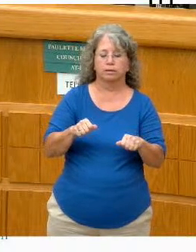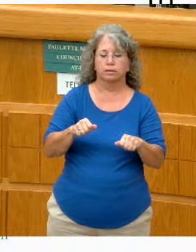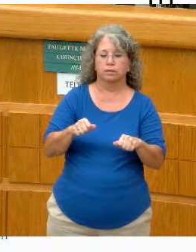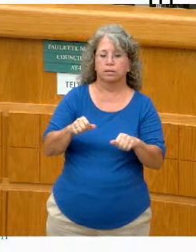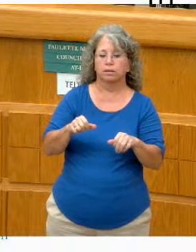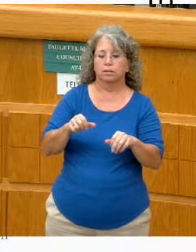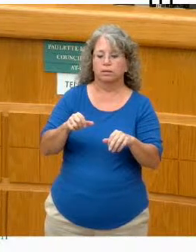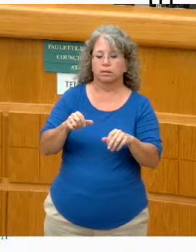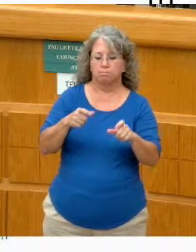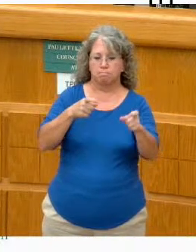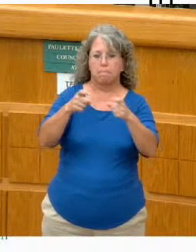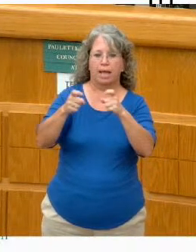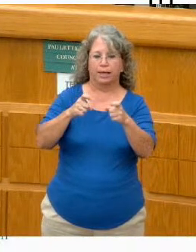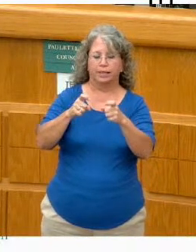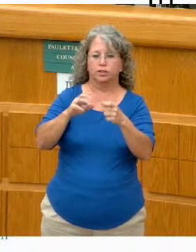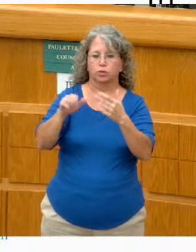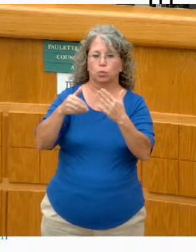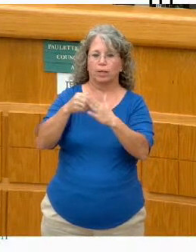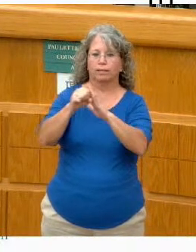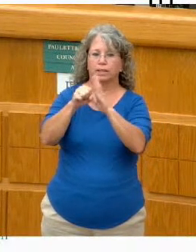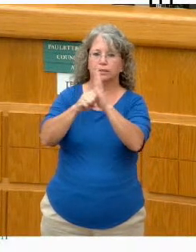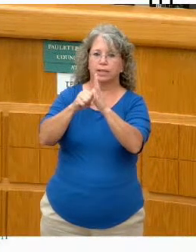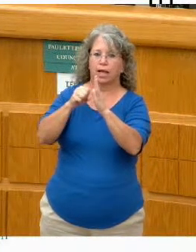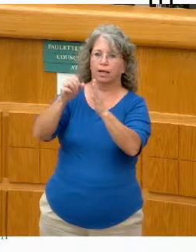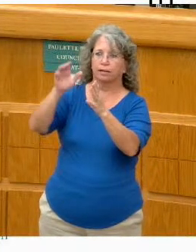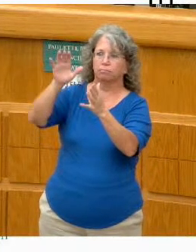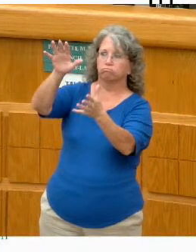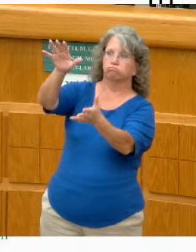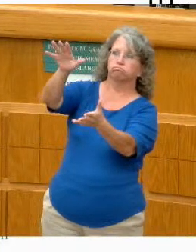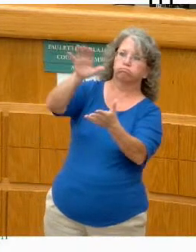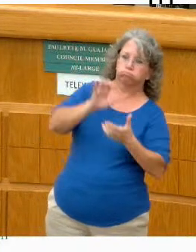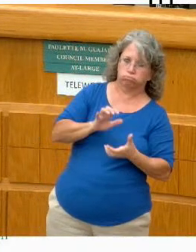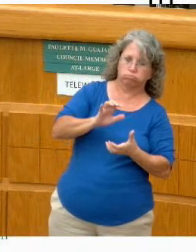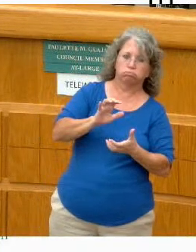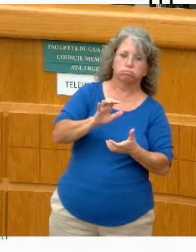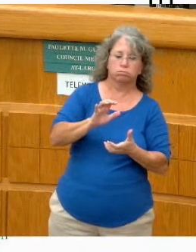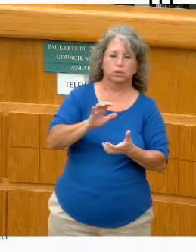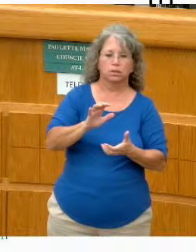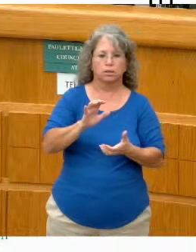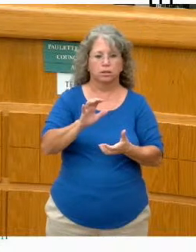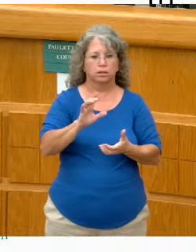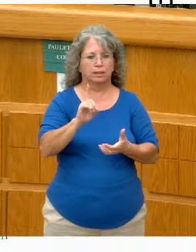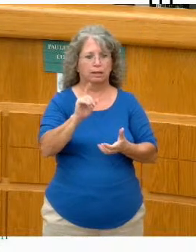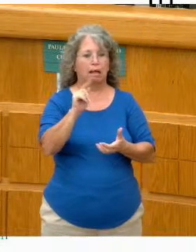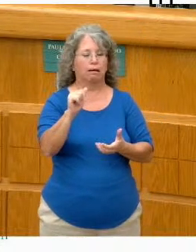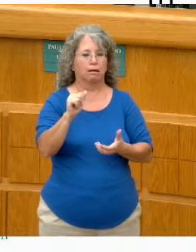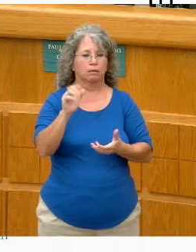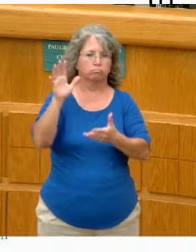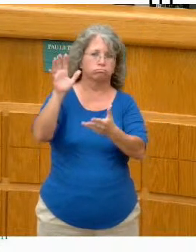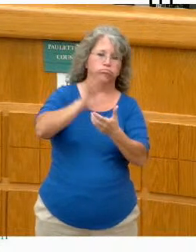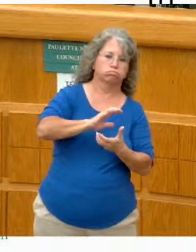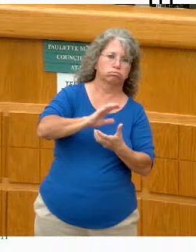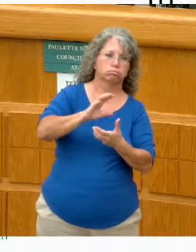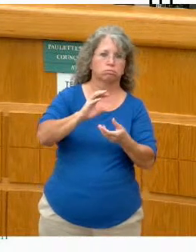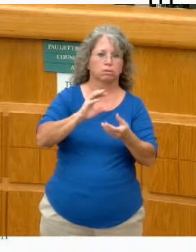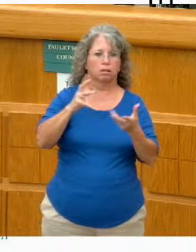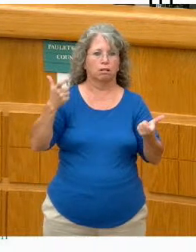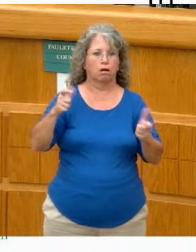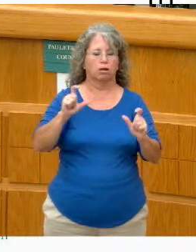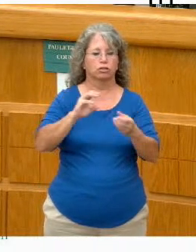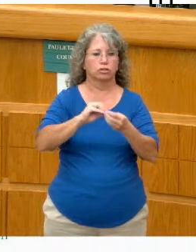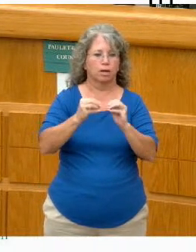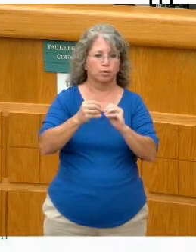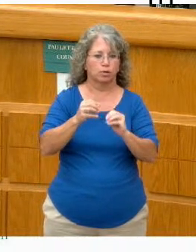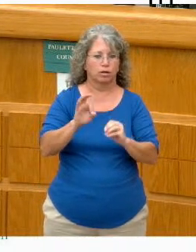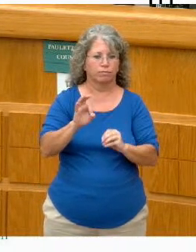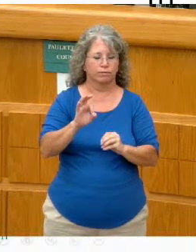presenting, because they're pretty frustrating. They might frustrate some of you as much as it frustrates us, but then we